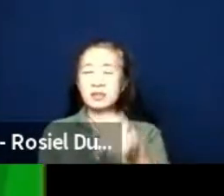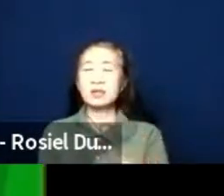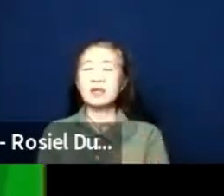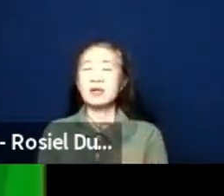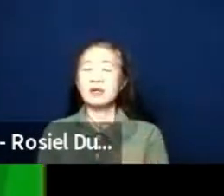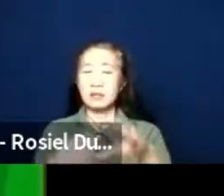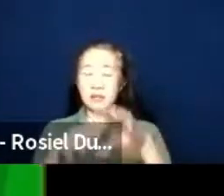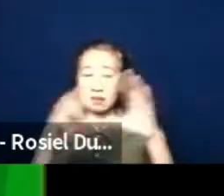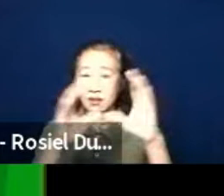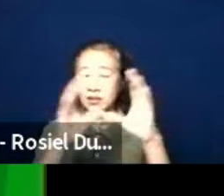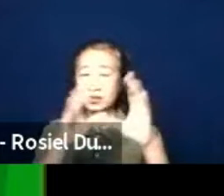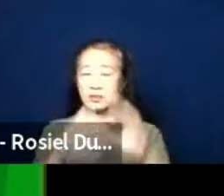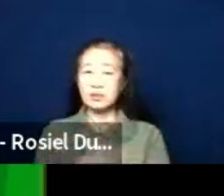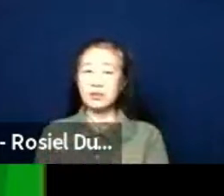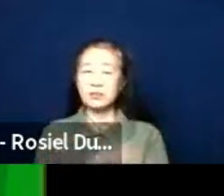system. Okay.